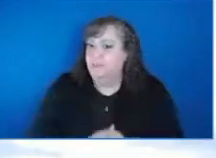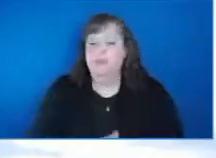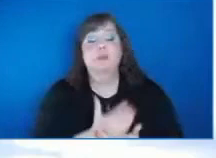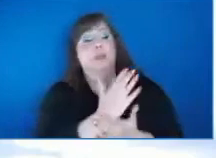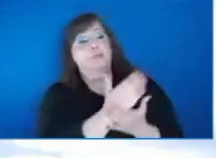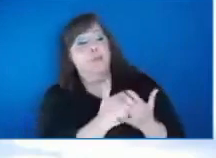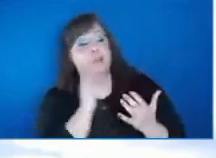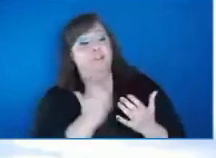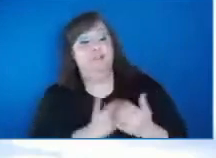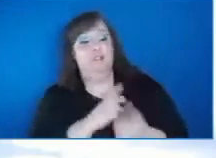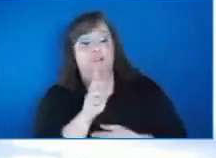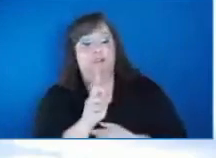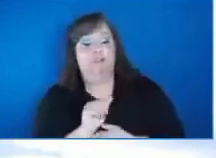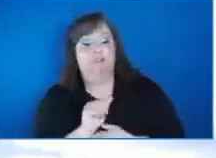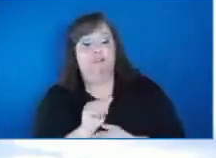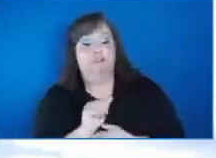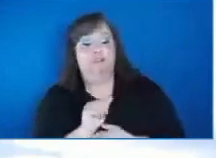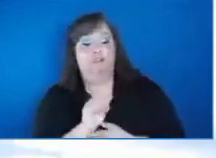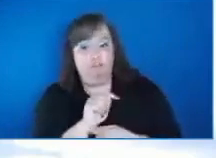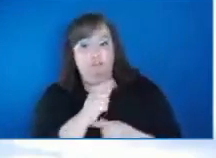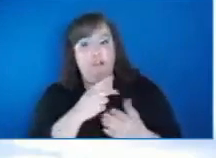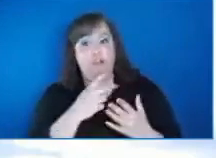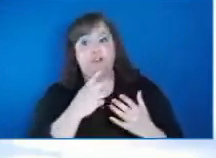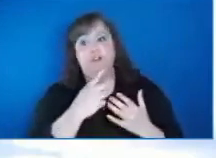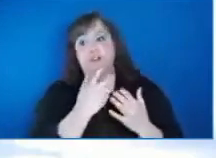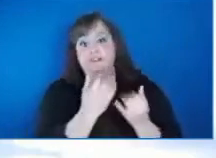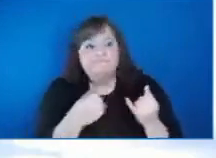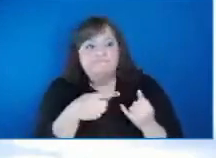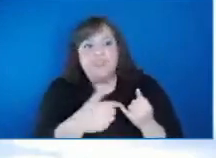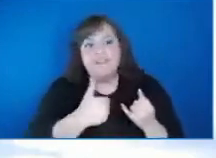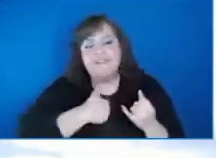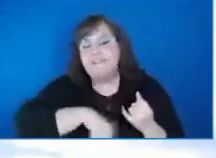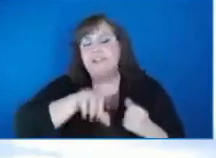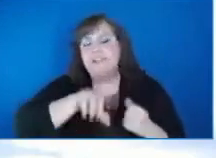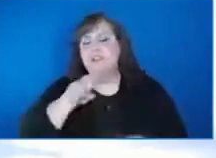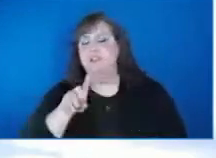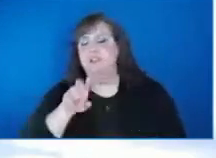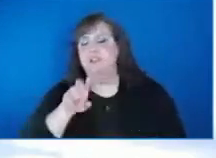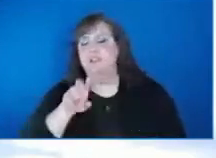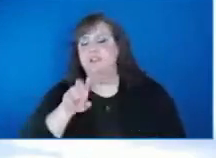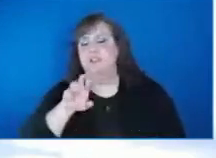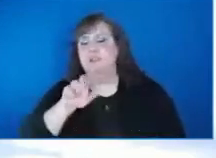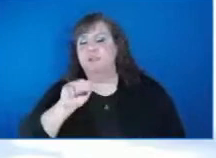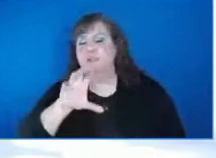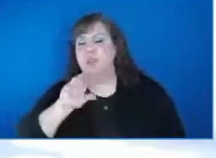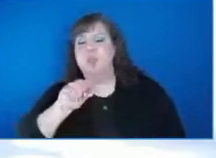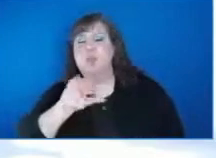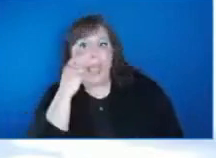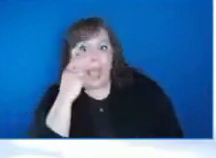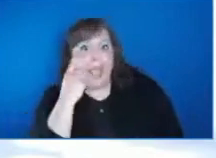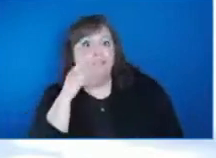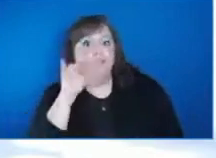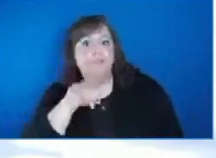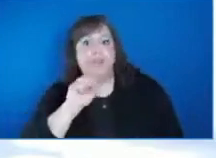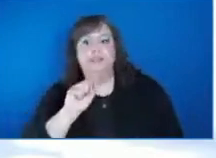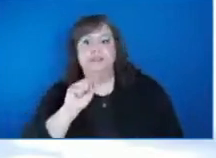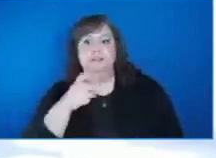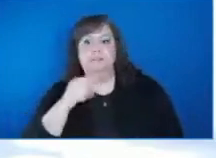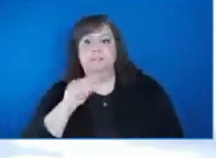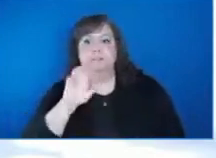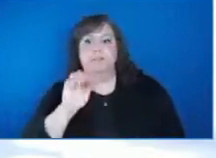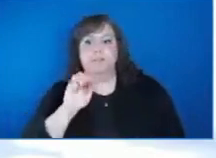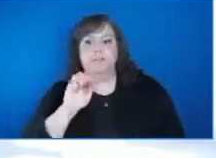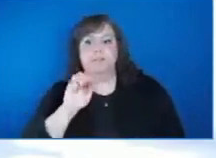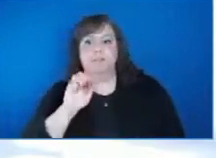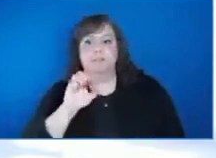instrument called Draco, and it's basically a camera, the eye of the spacecraft, if you will. On board, we also have this algorithm